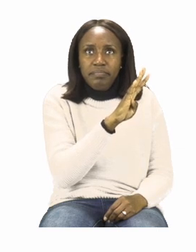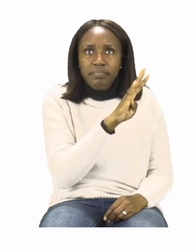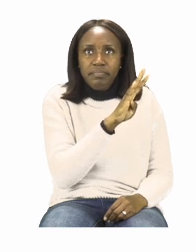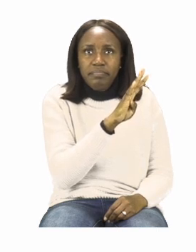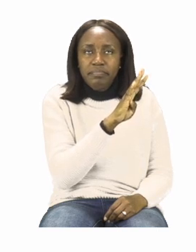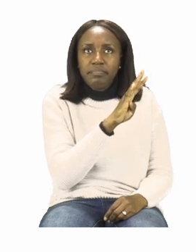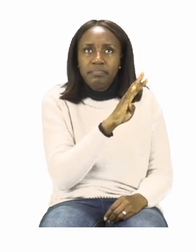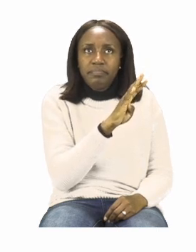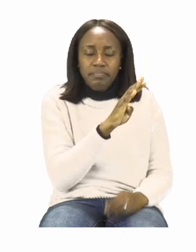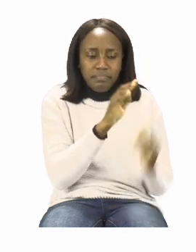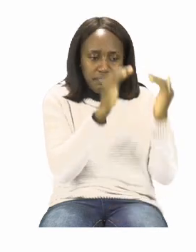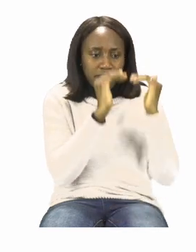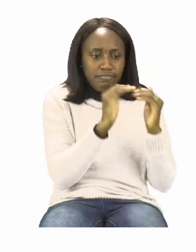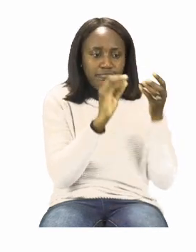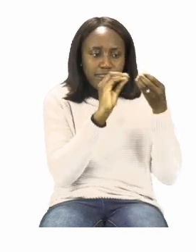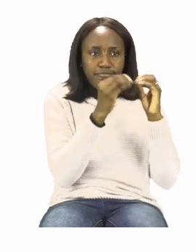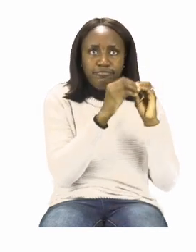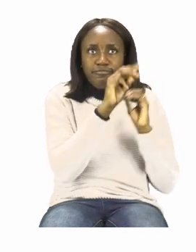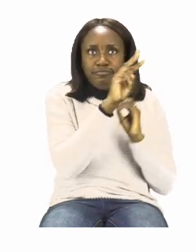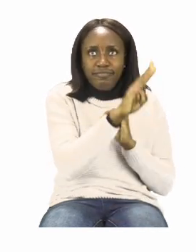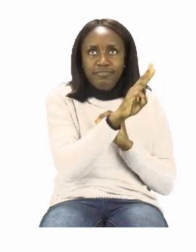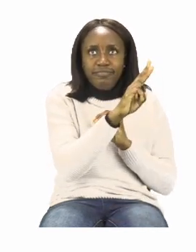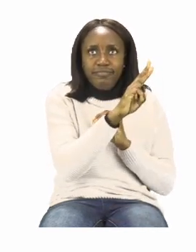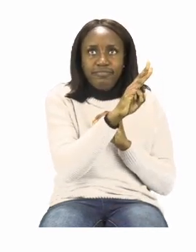Then we have number 3,